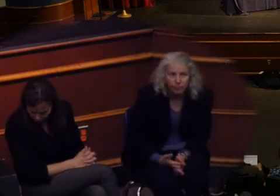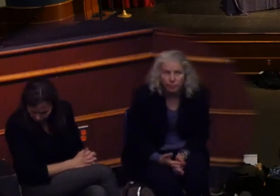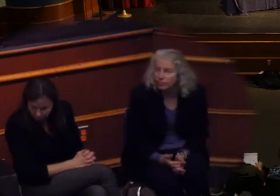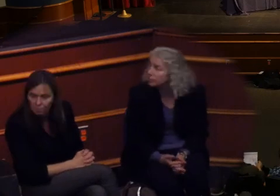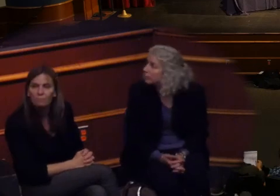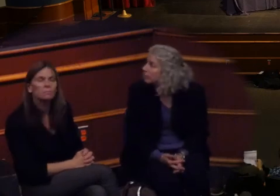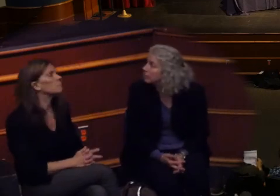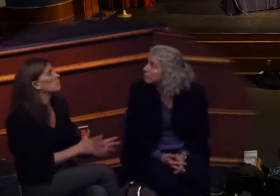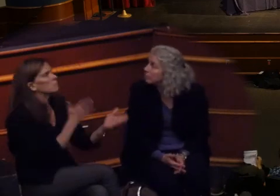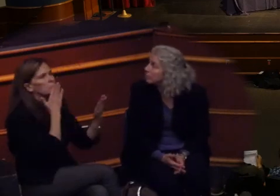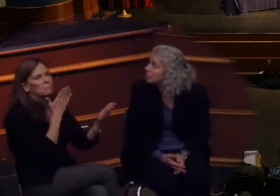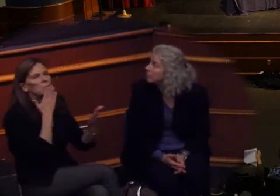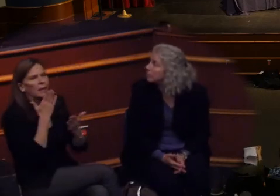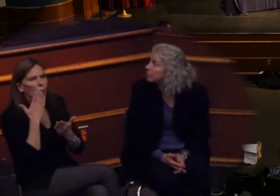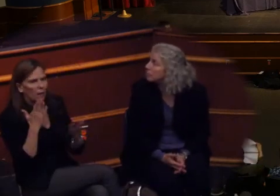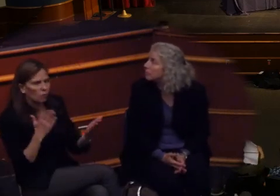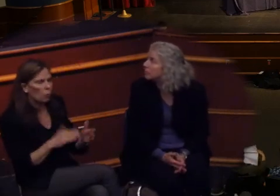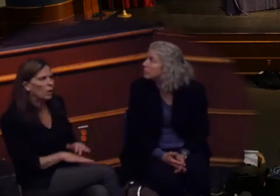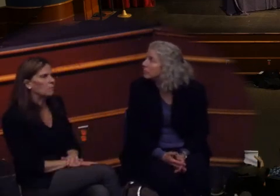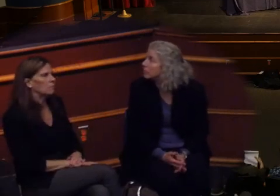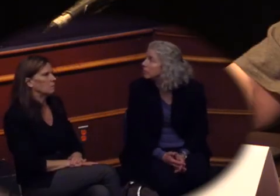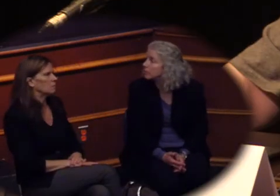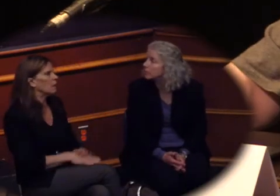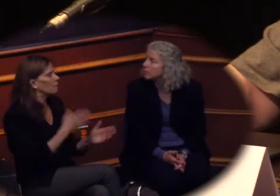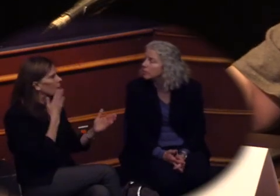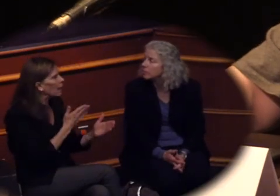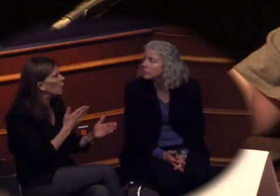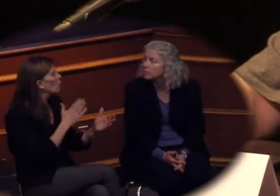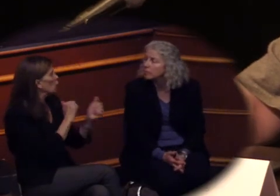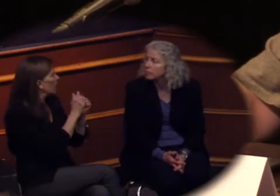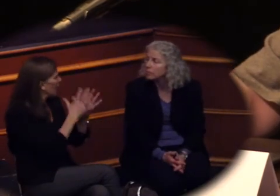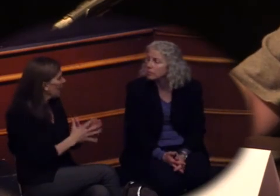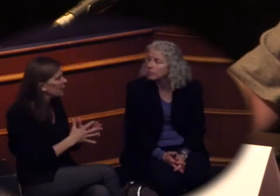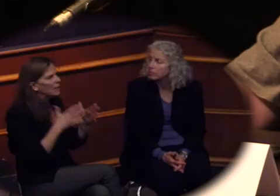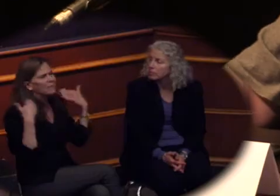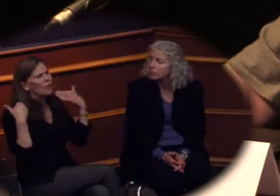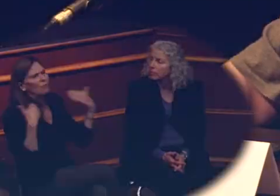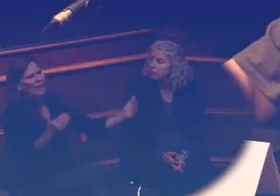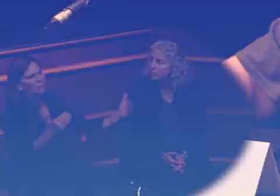Thank you, everybody. Thanks to the candidates. And let's go out and win.